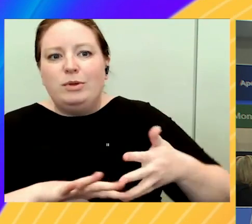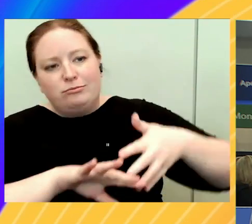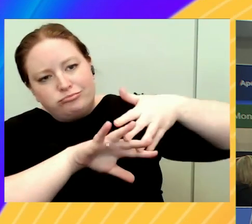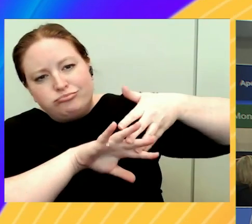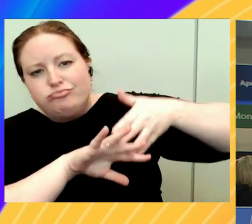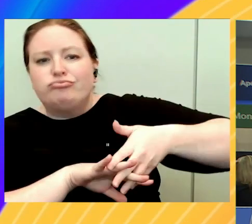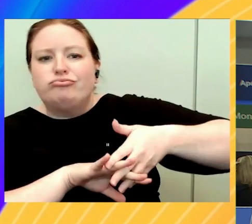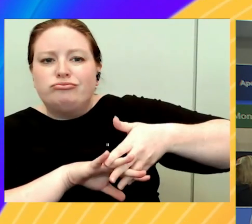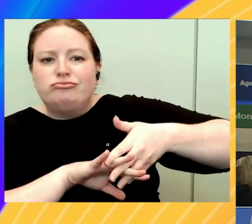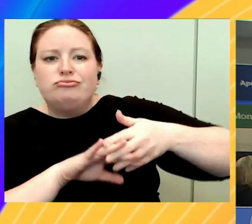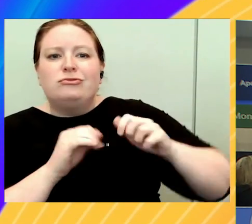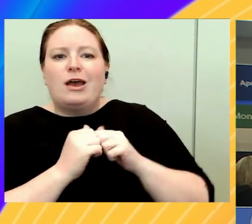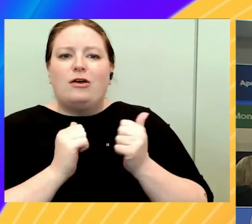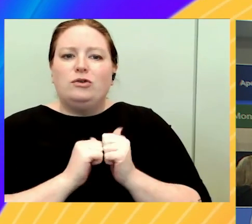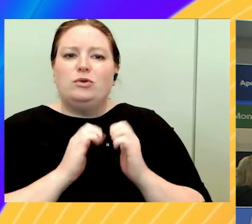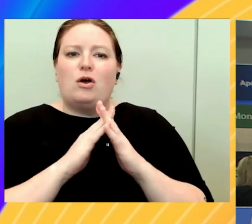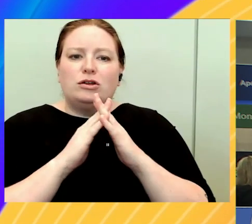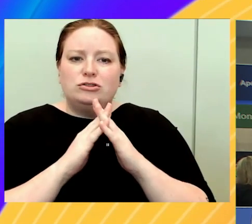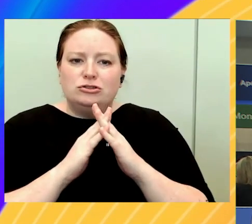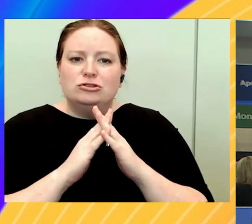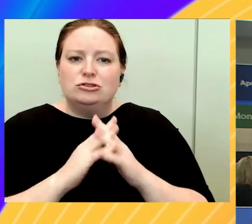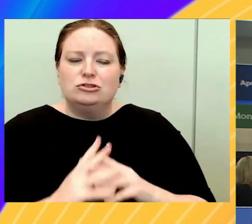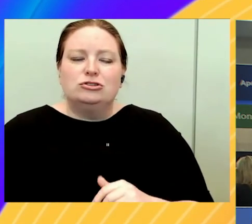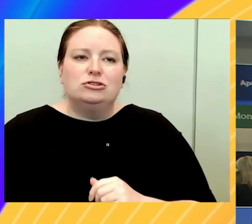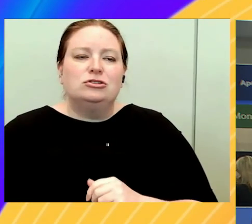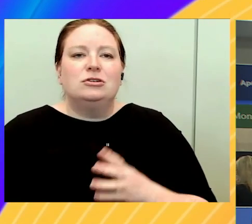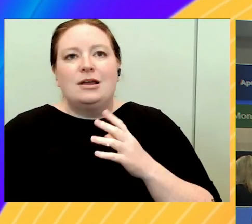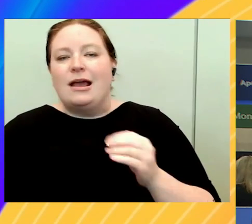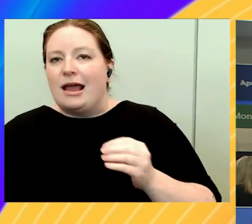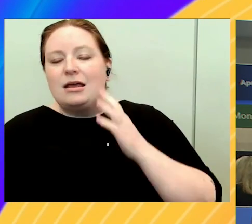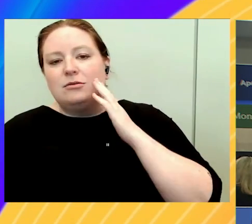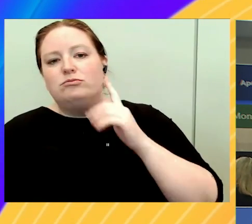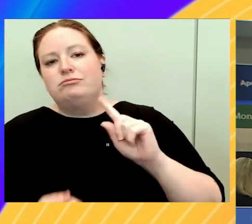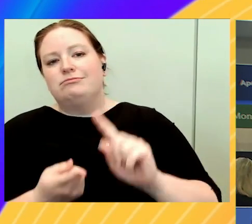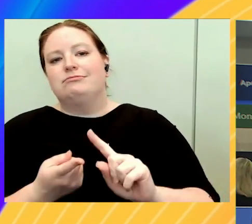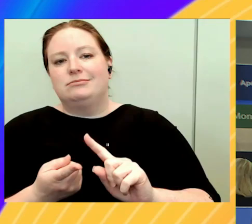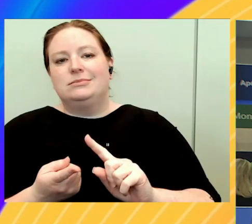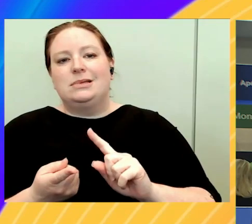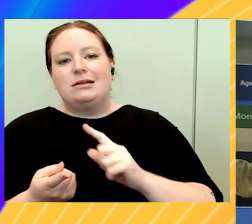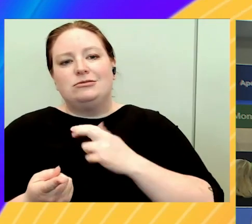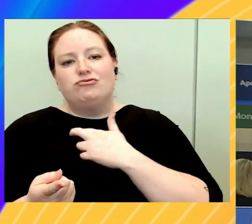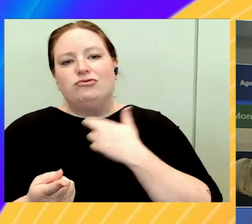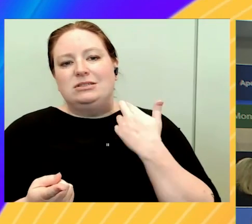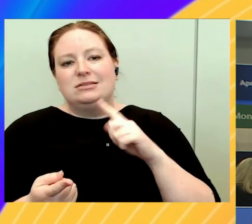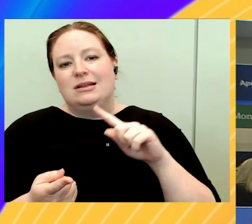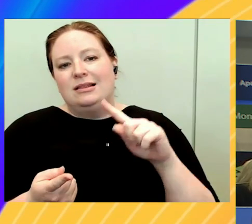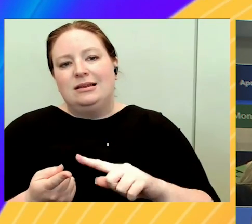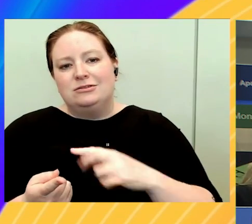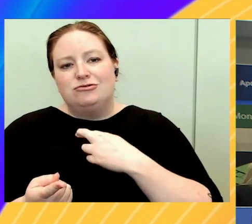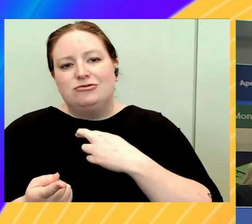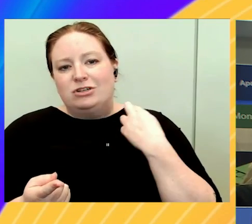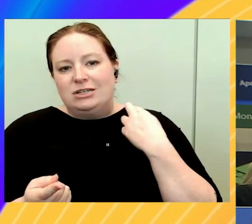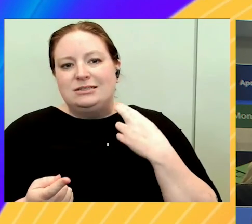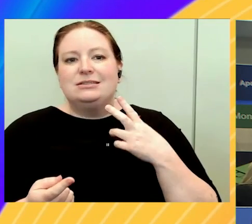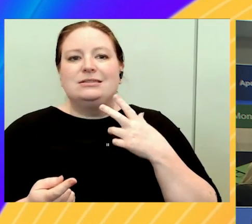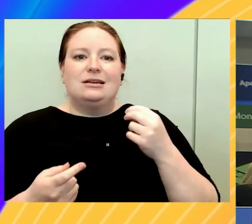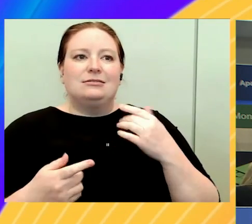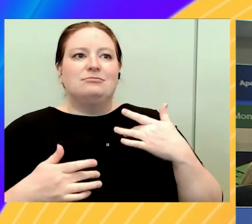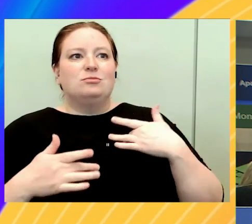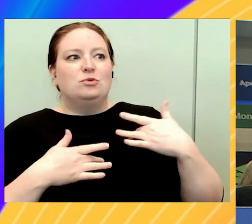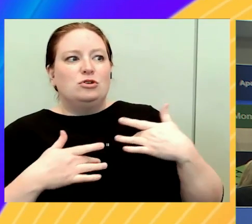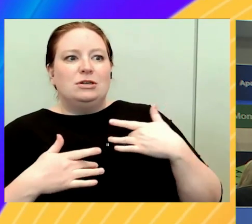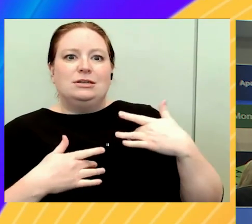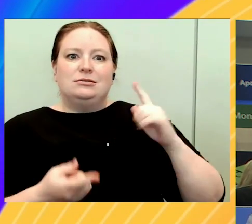launch things, and it'll lead to less risk and more resilient applications on your end. Yeah,